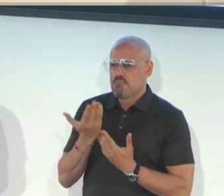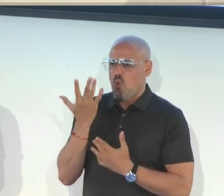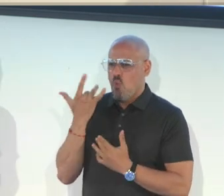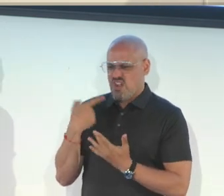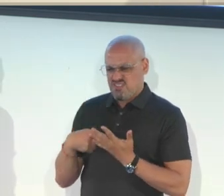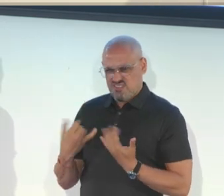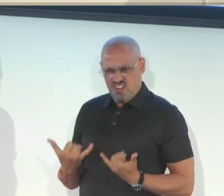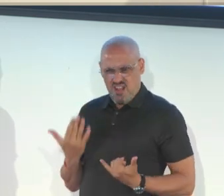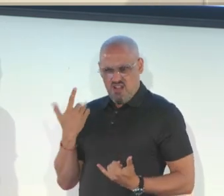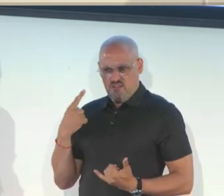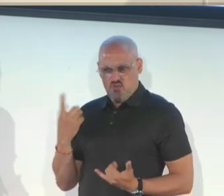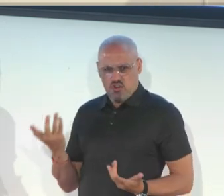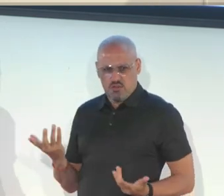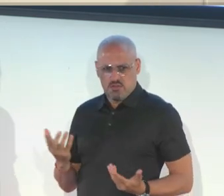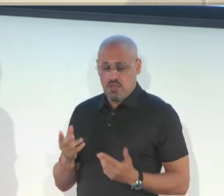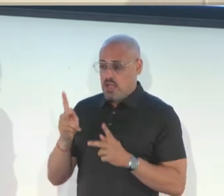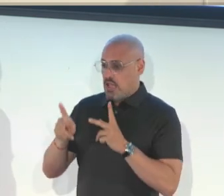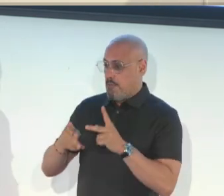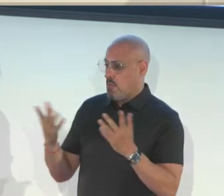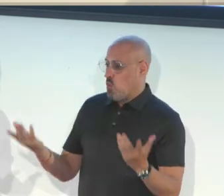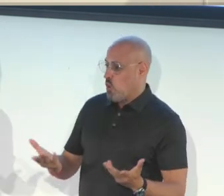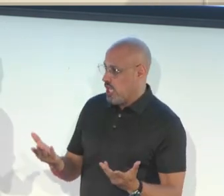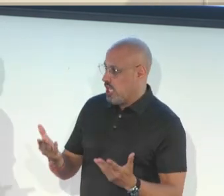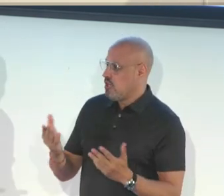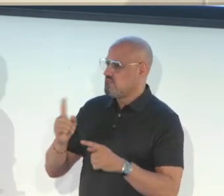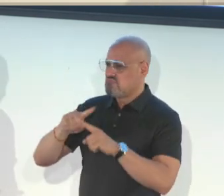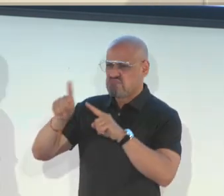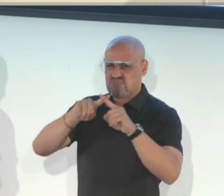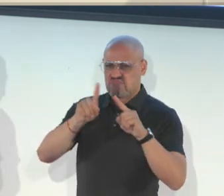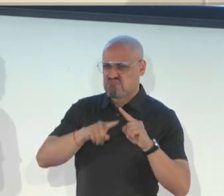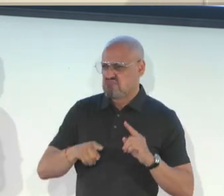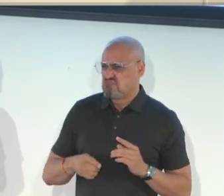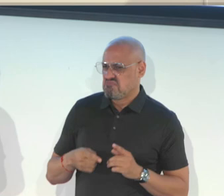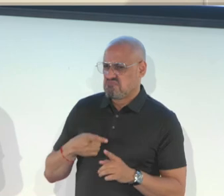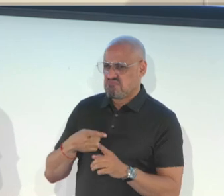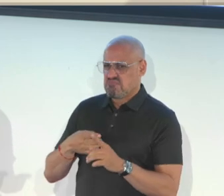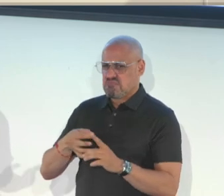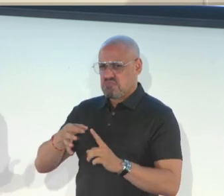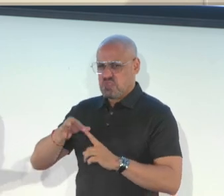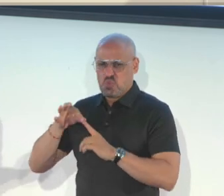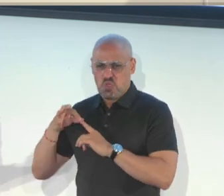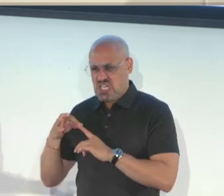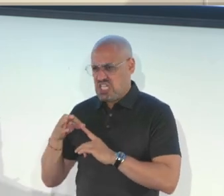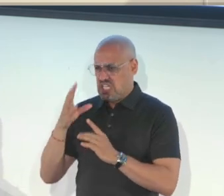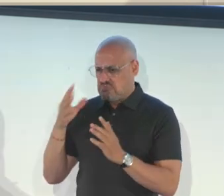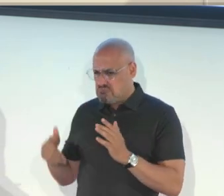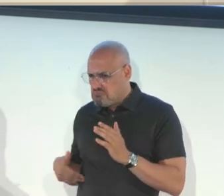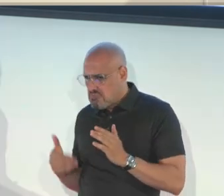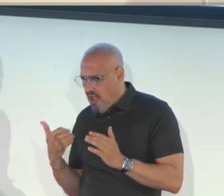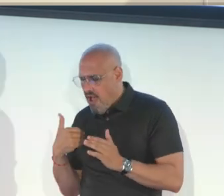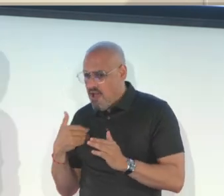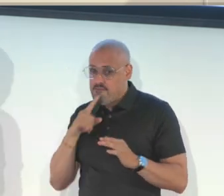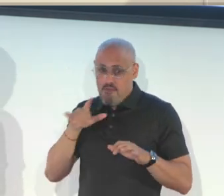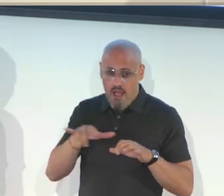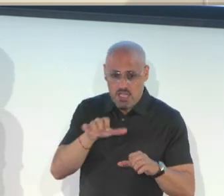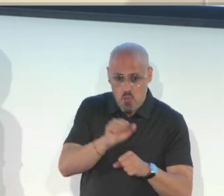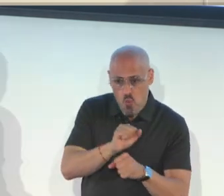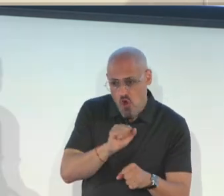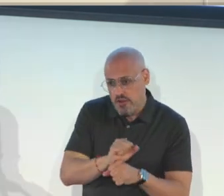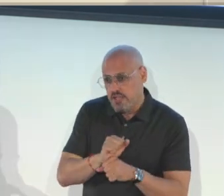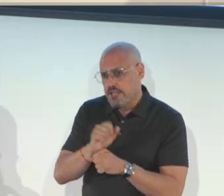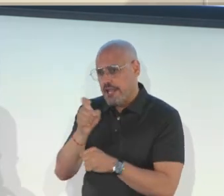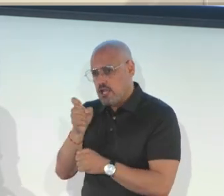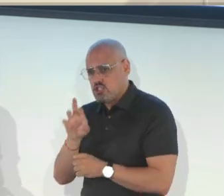now? Well, people here all have very unique insights, having worked on or actively working on